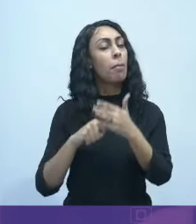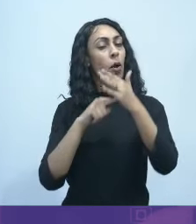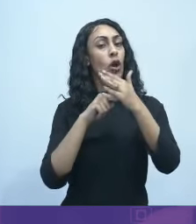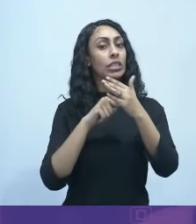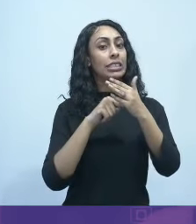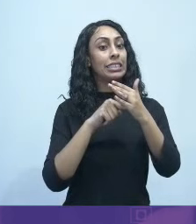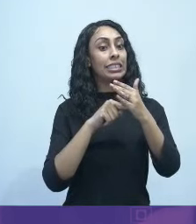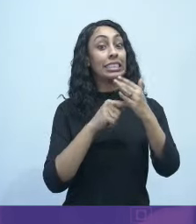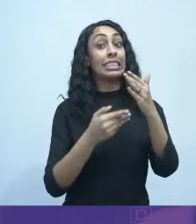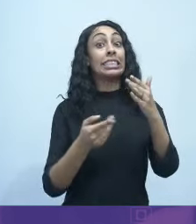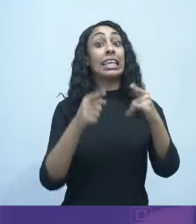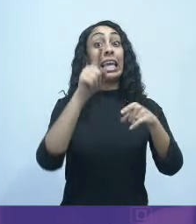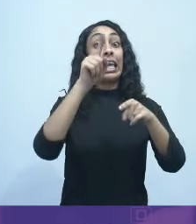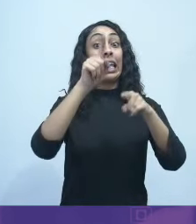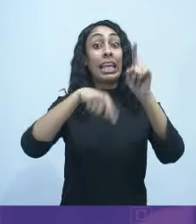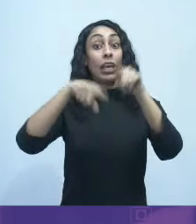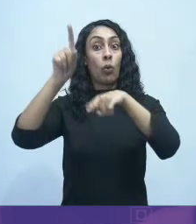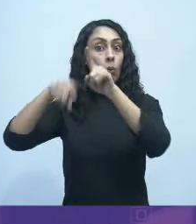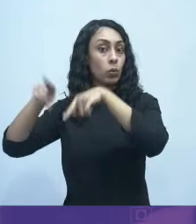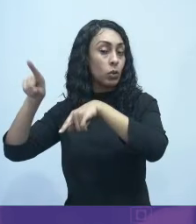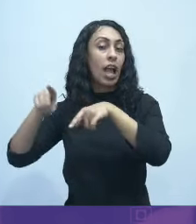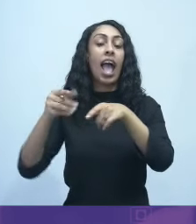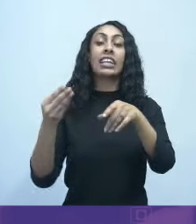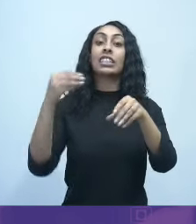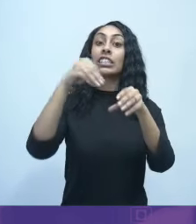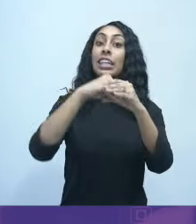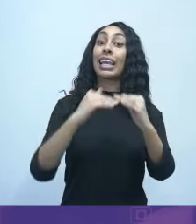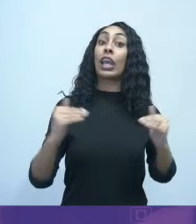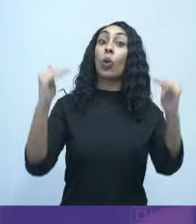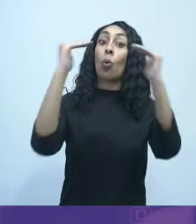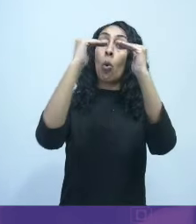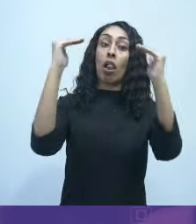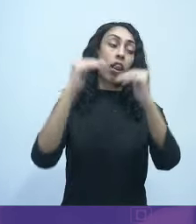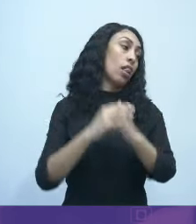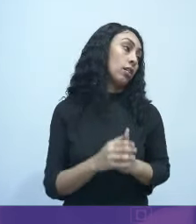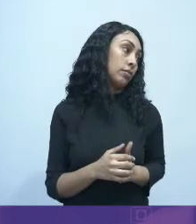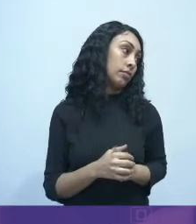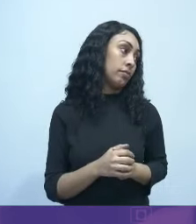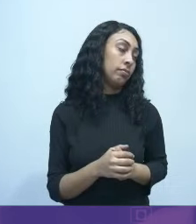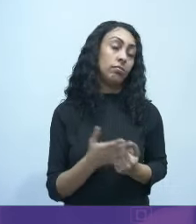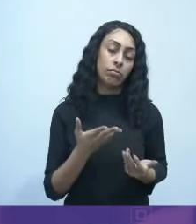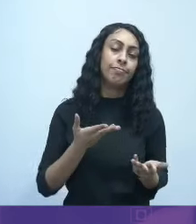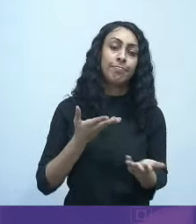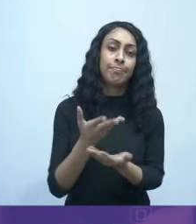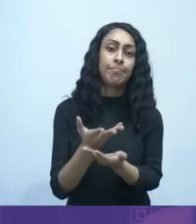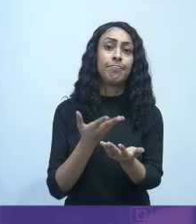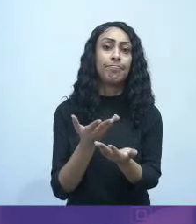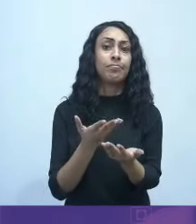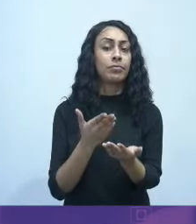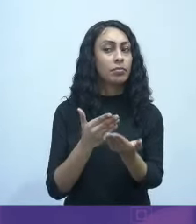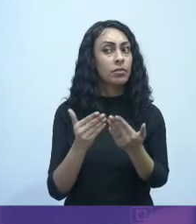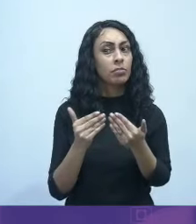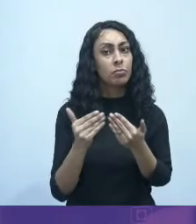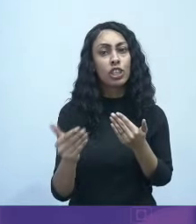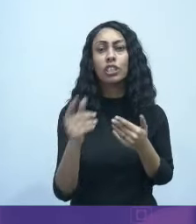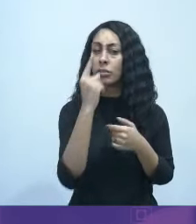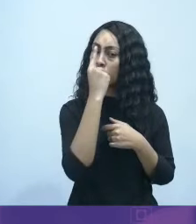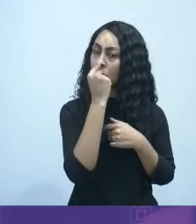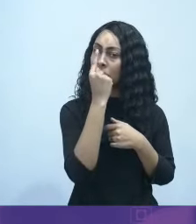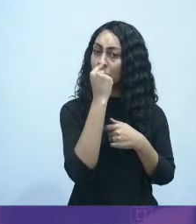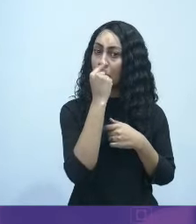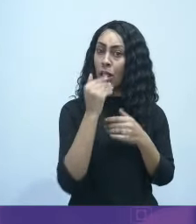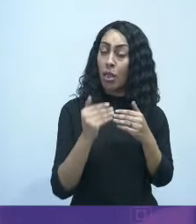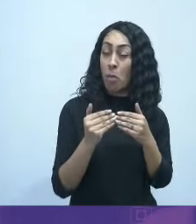diversity, and certainly from an Arts Council perspective we need to be able to walk the talk on this as much as the sector, and I think we've got as much, if not